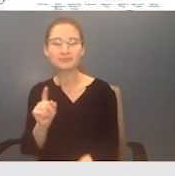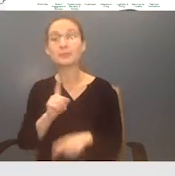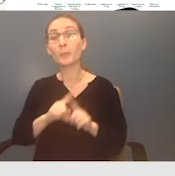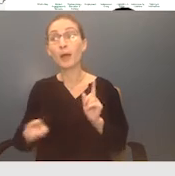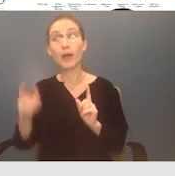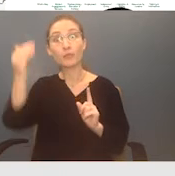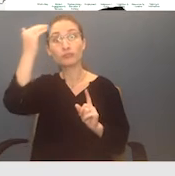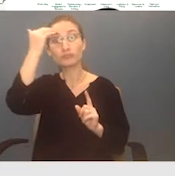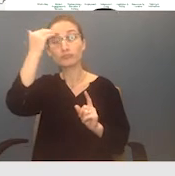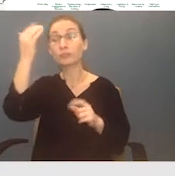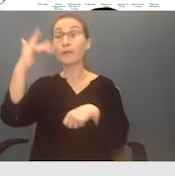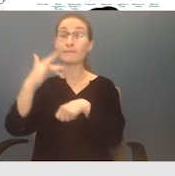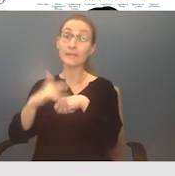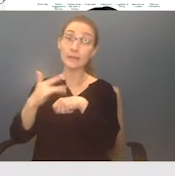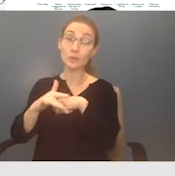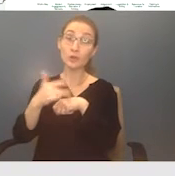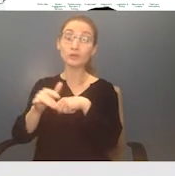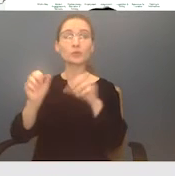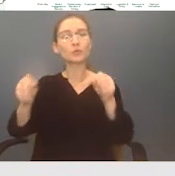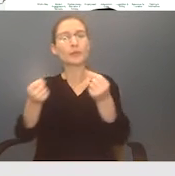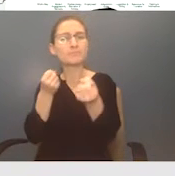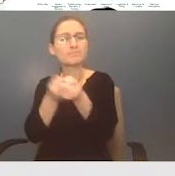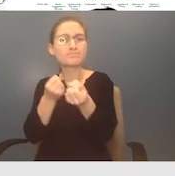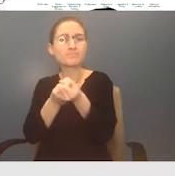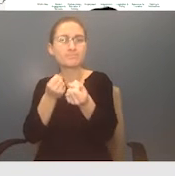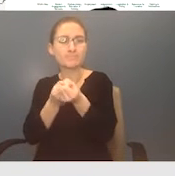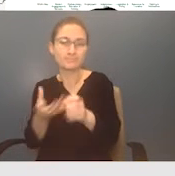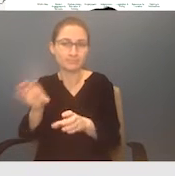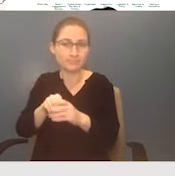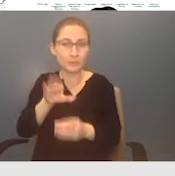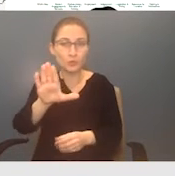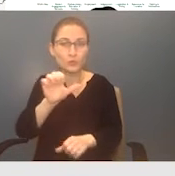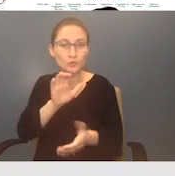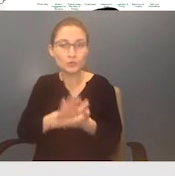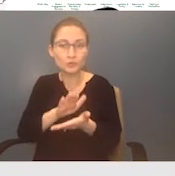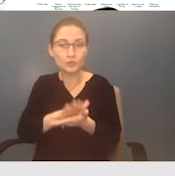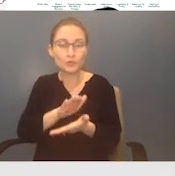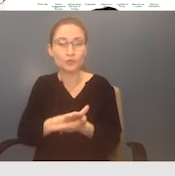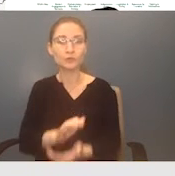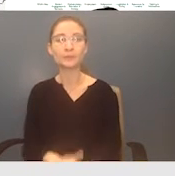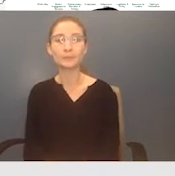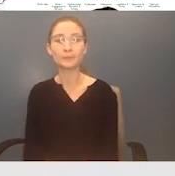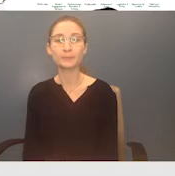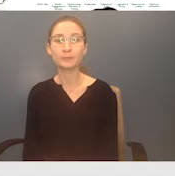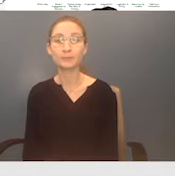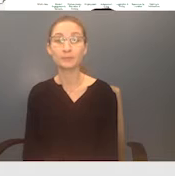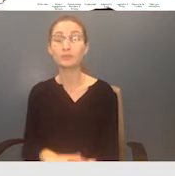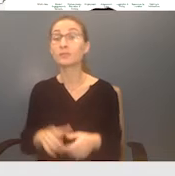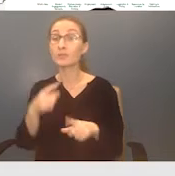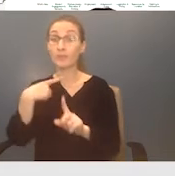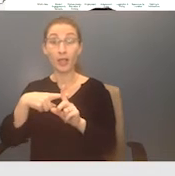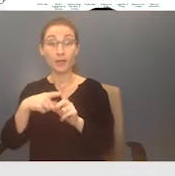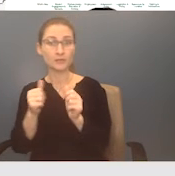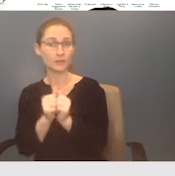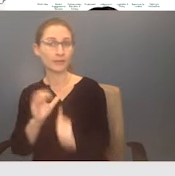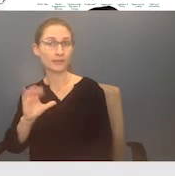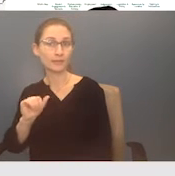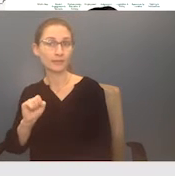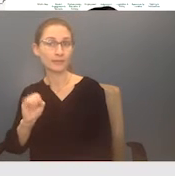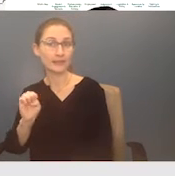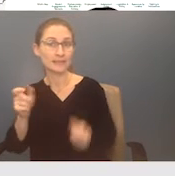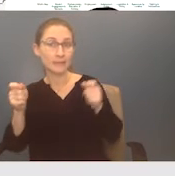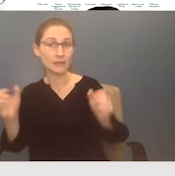out there so that you can advocate within your school with case managers and things